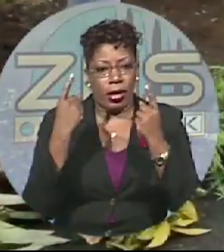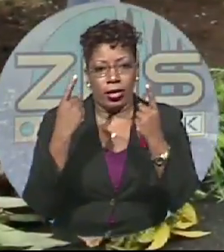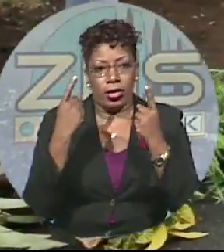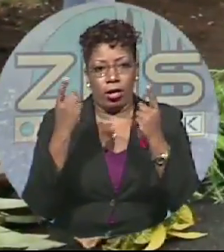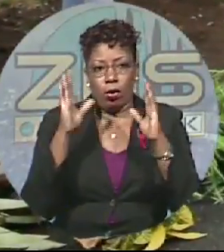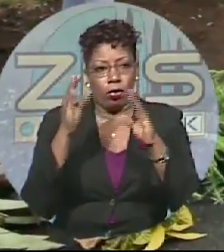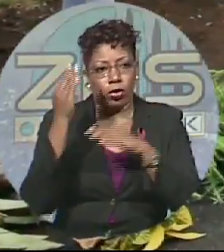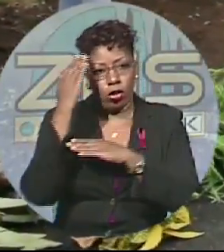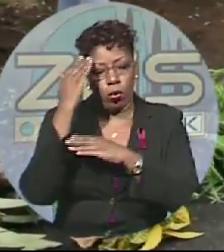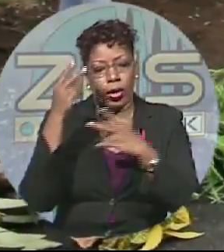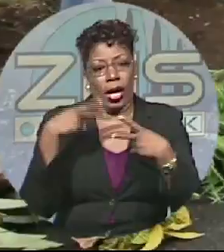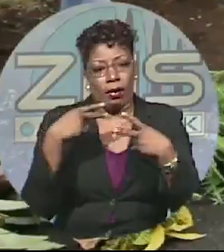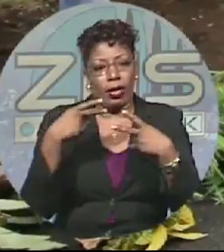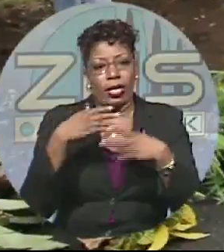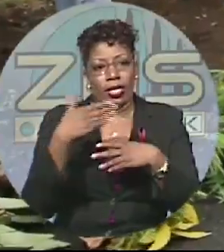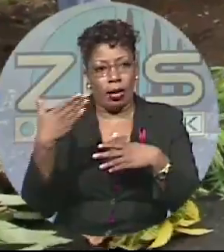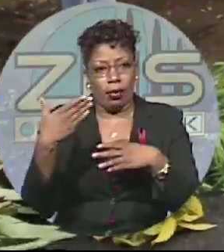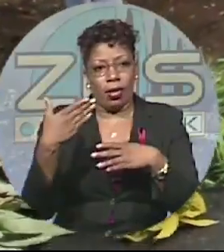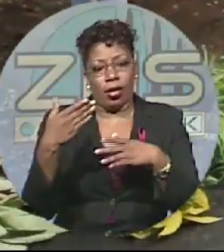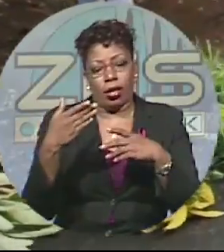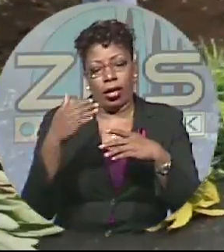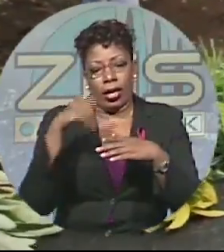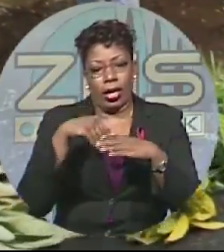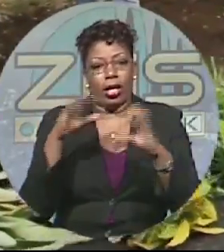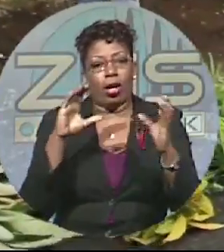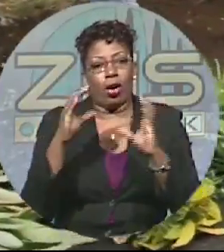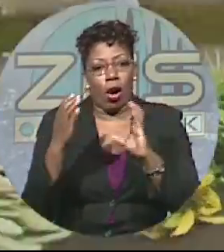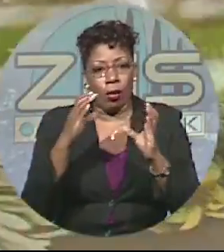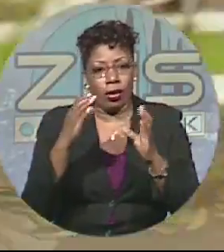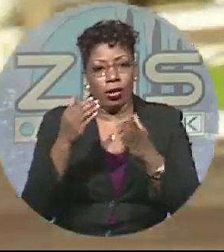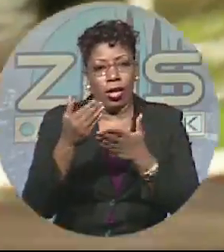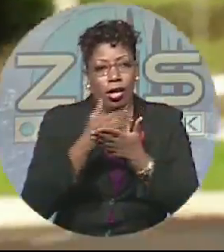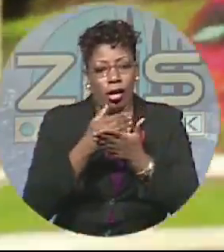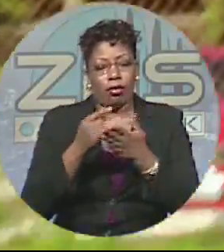we all have something in common. We like to garden, some of